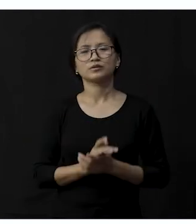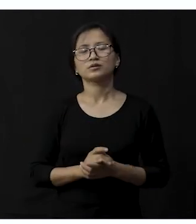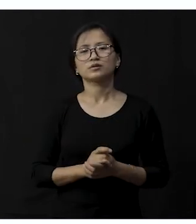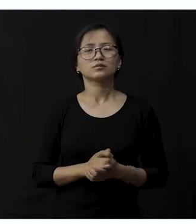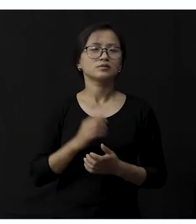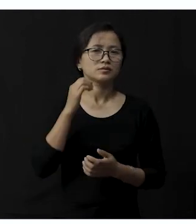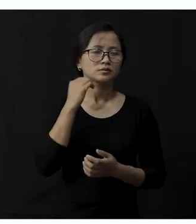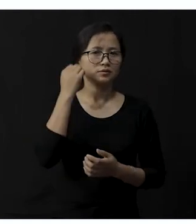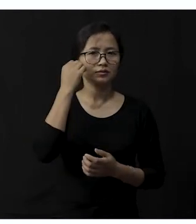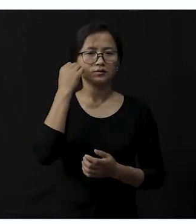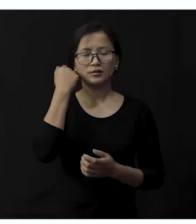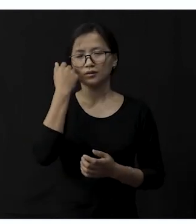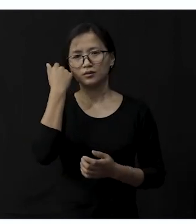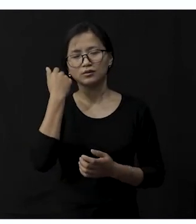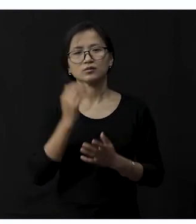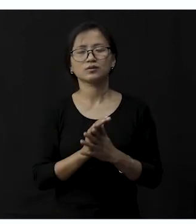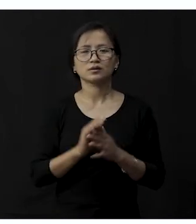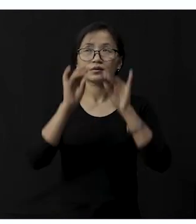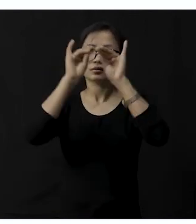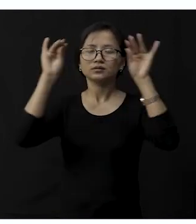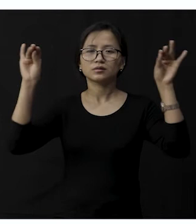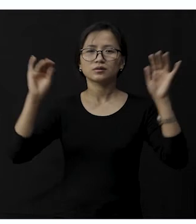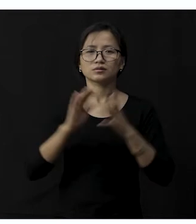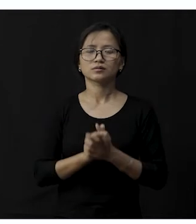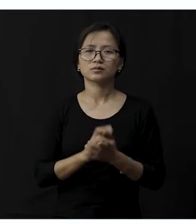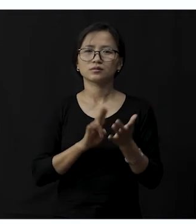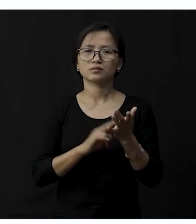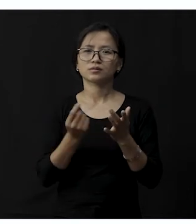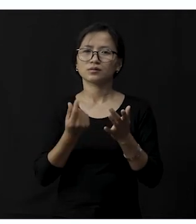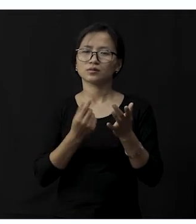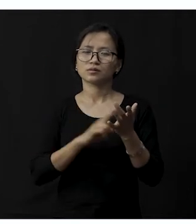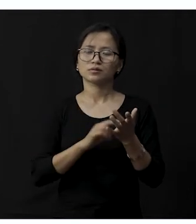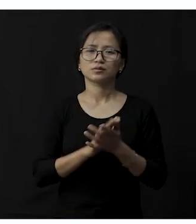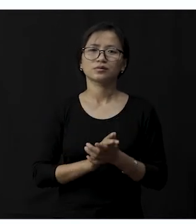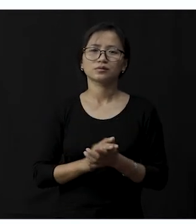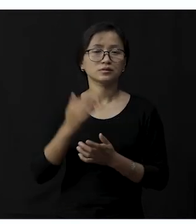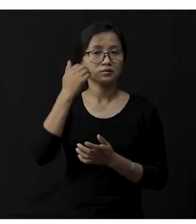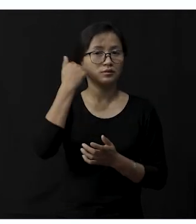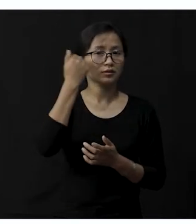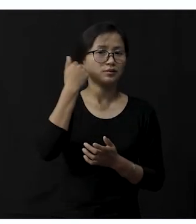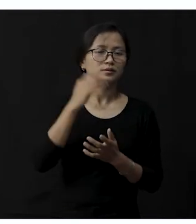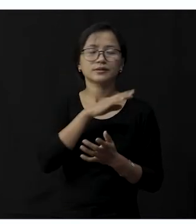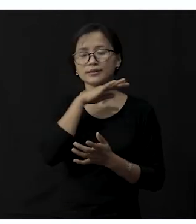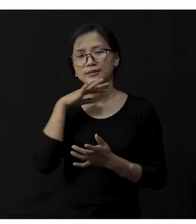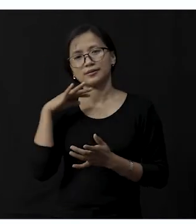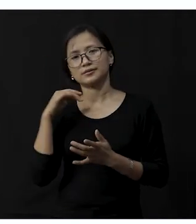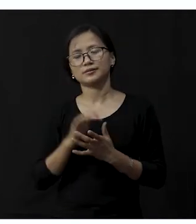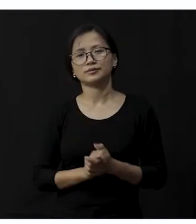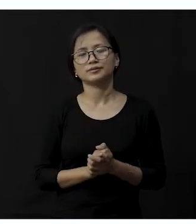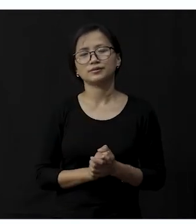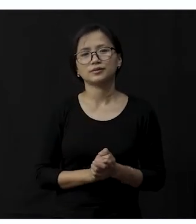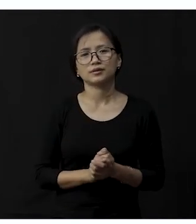colored star. So star is a noun, and how is the star? It's yellow in color. So yellow is your